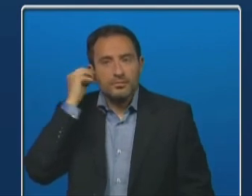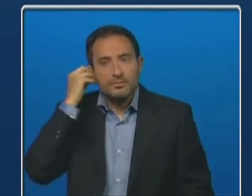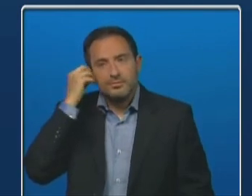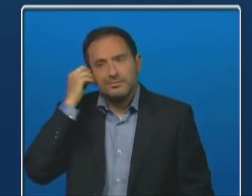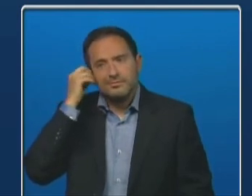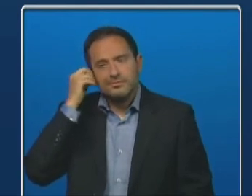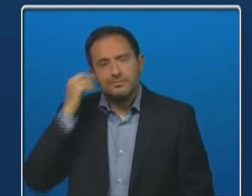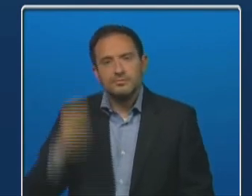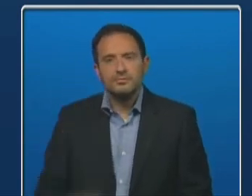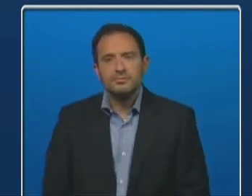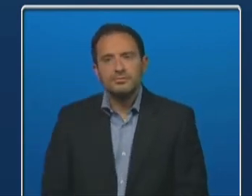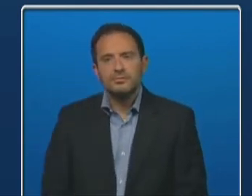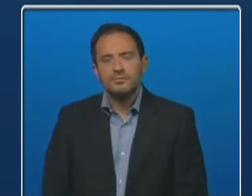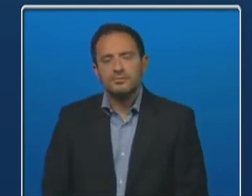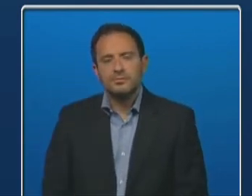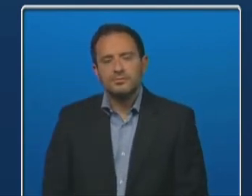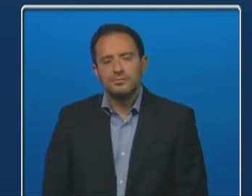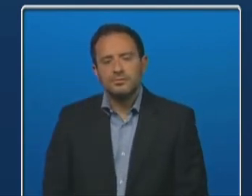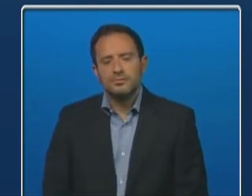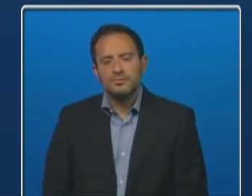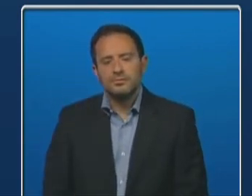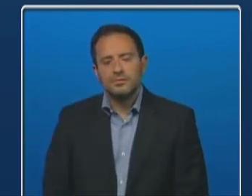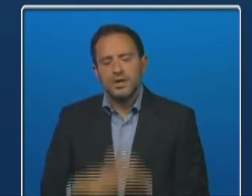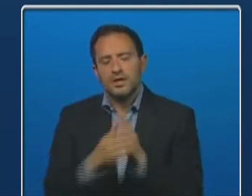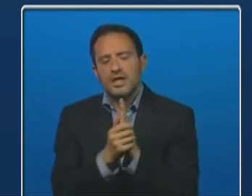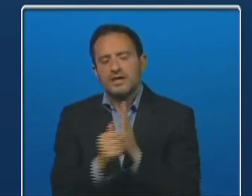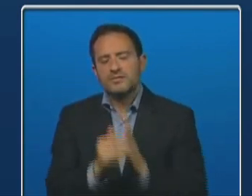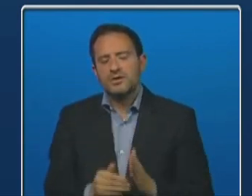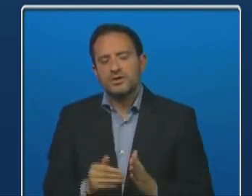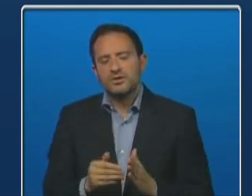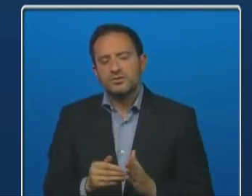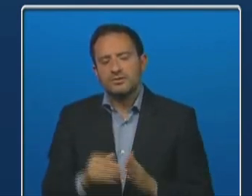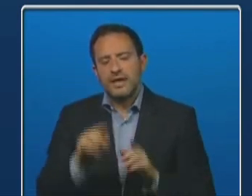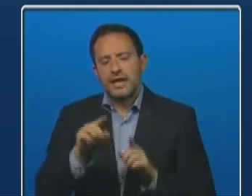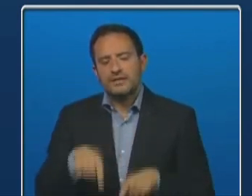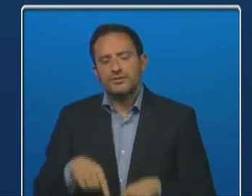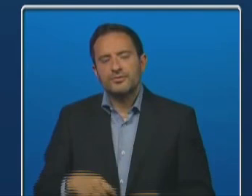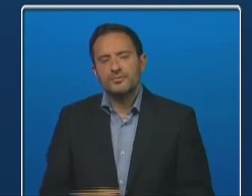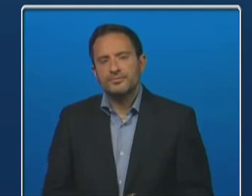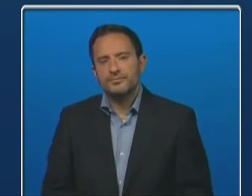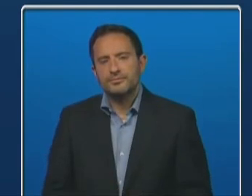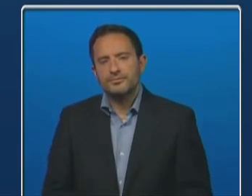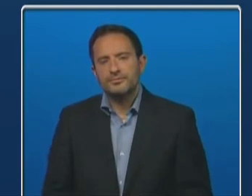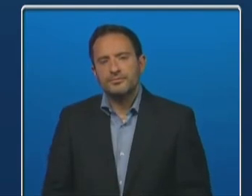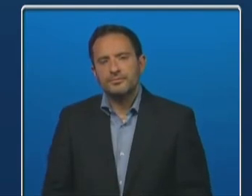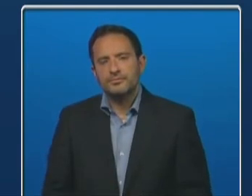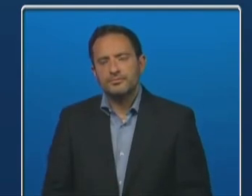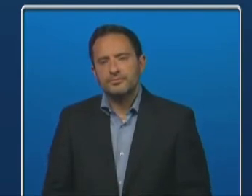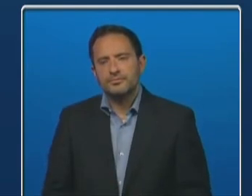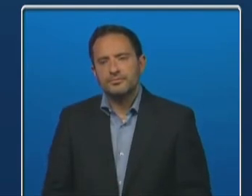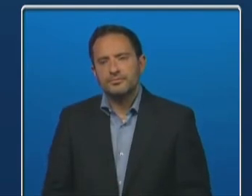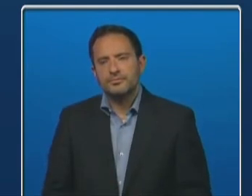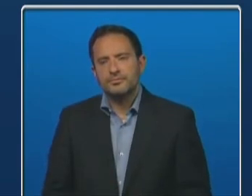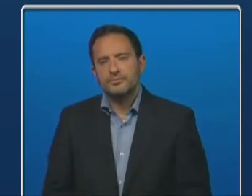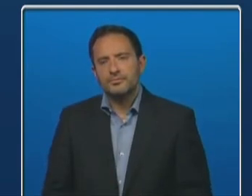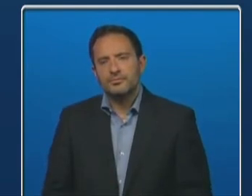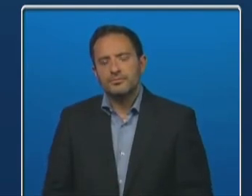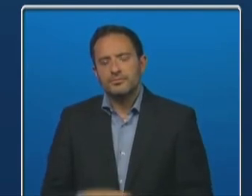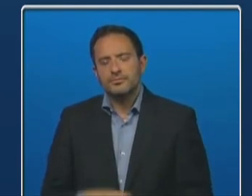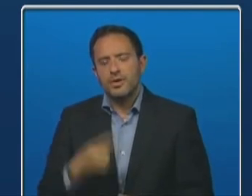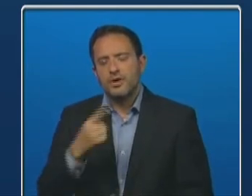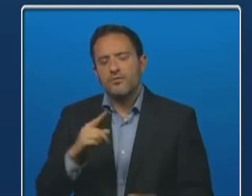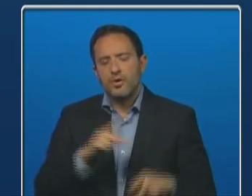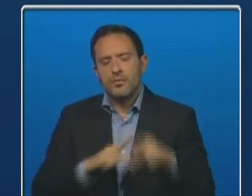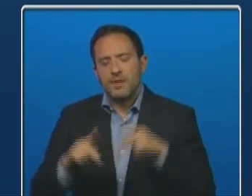Thanks for that. I'll let Demo shed some light on that data and that specific characteristic for the population in